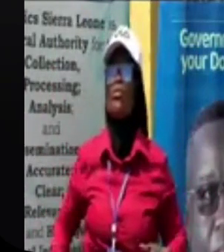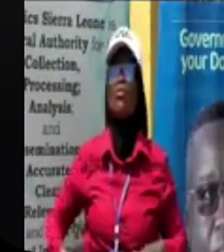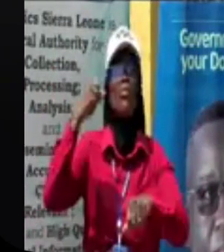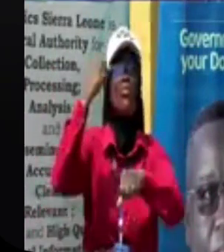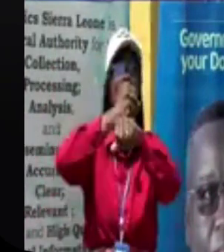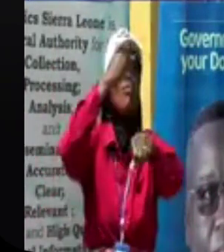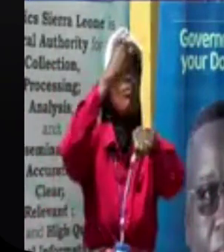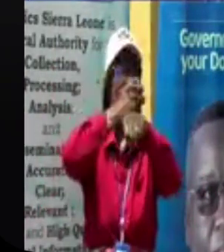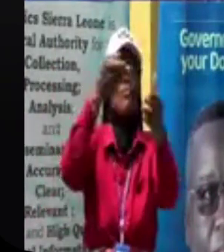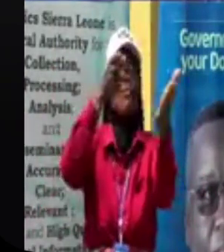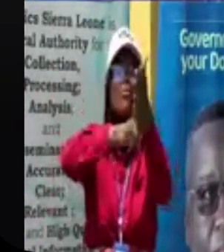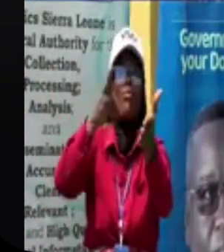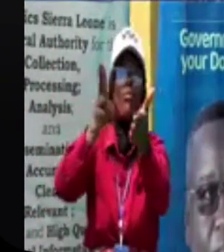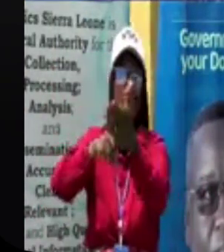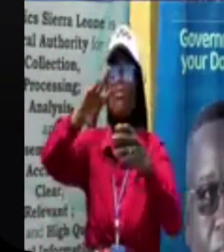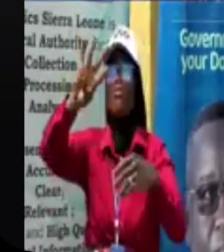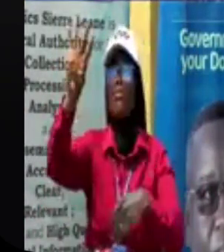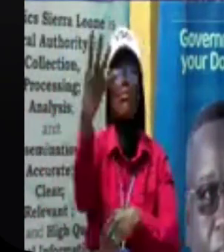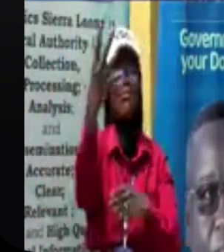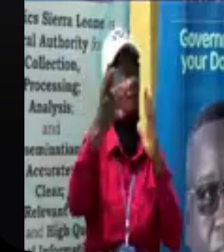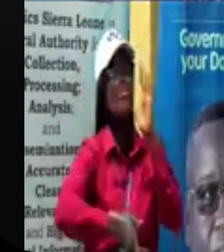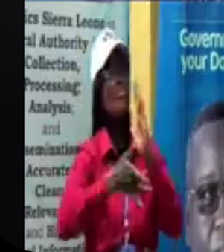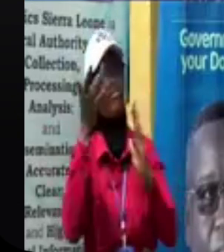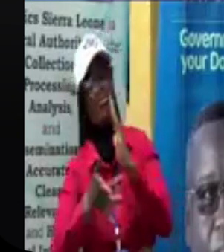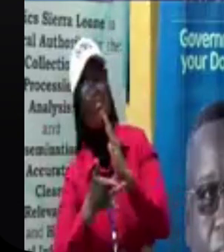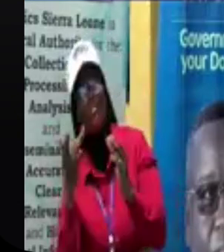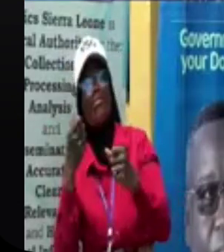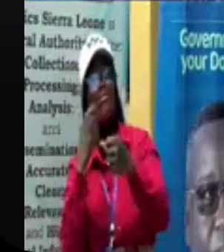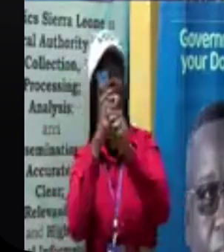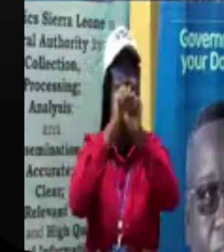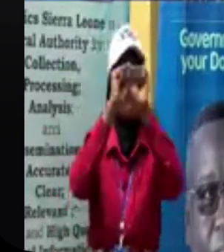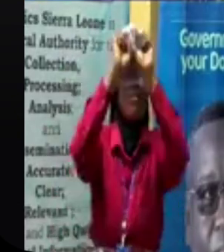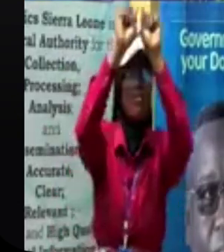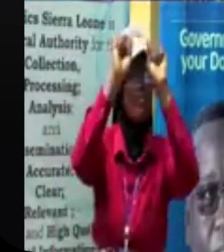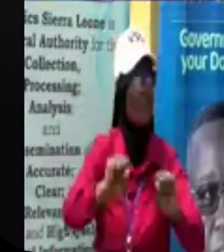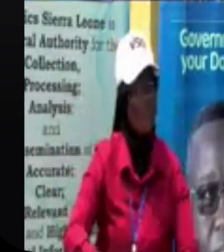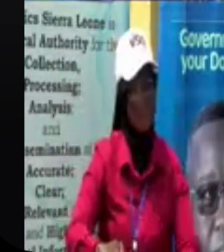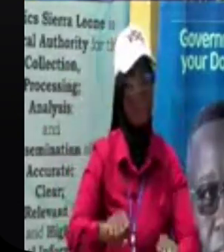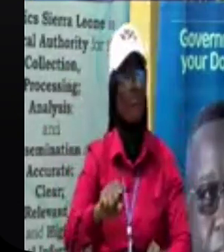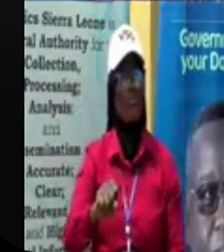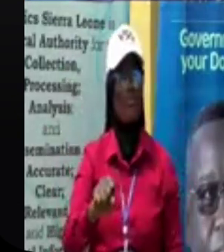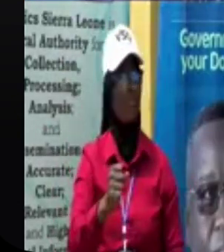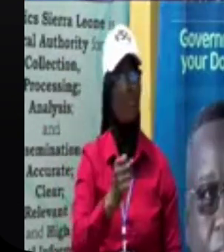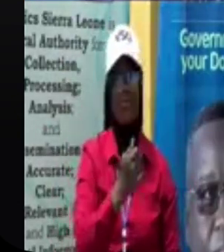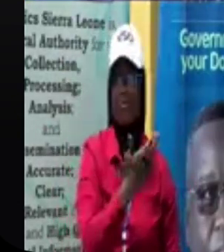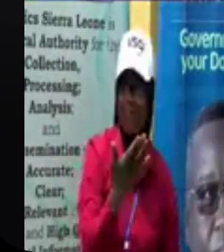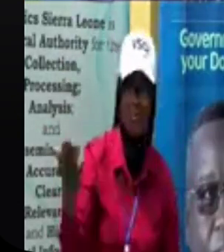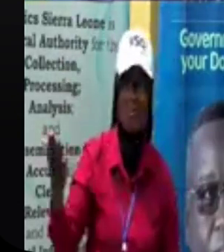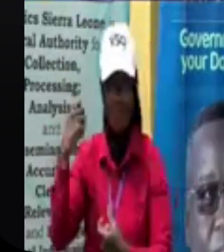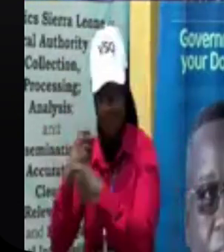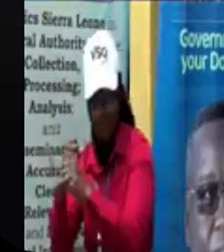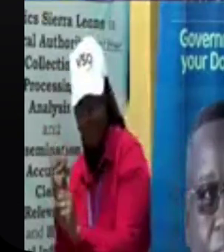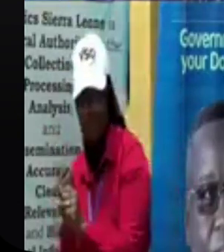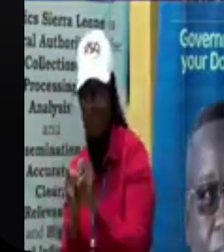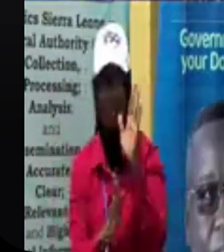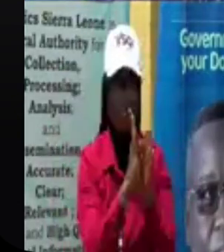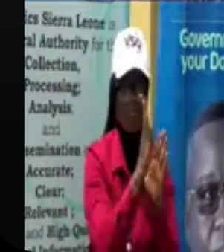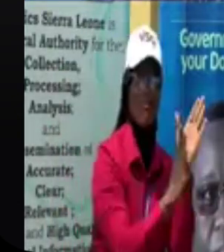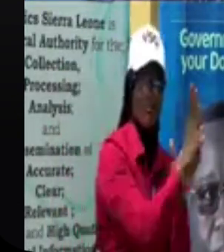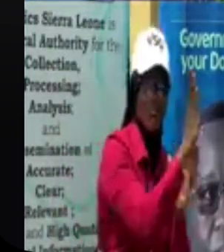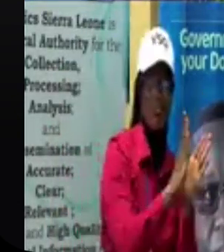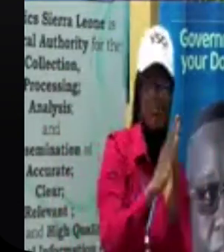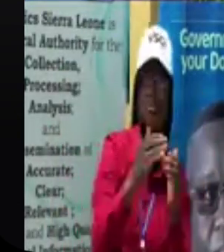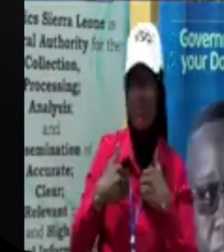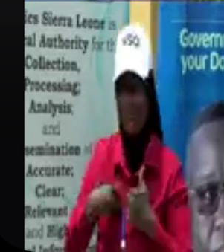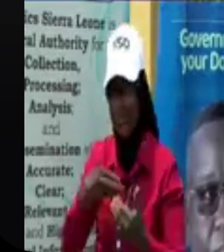The fourth one about technology, infrastructure. You know, we need for get the innovation, you know, forget the